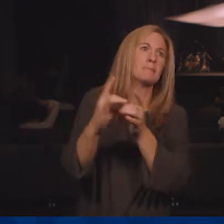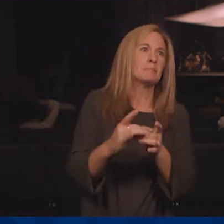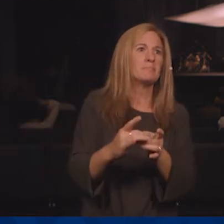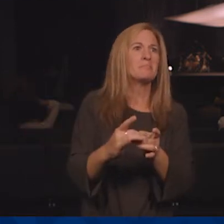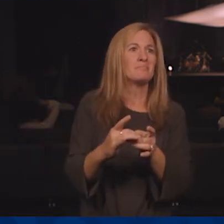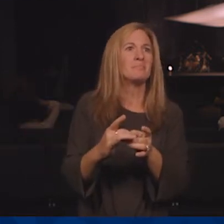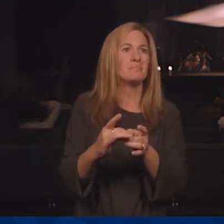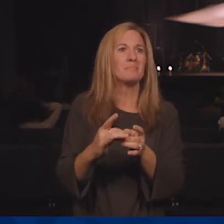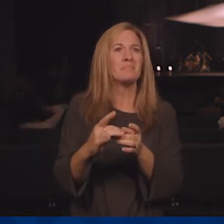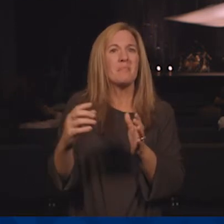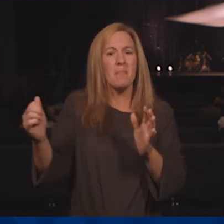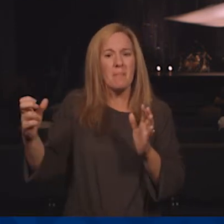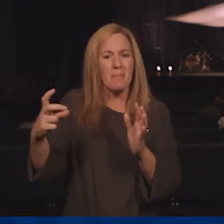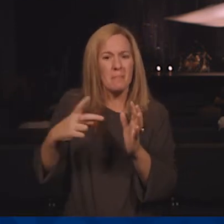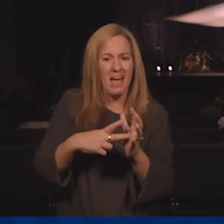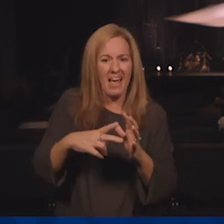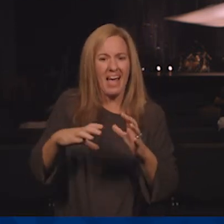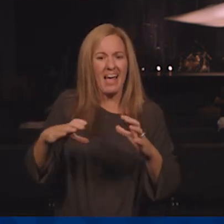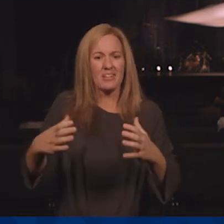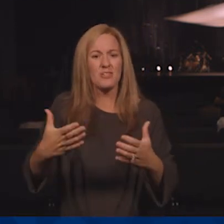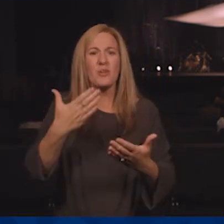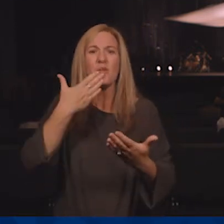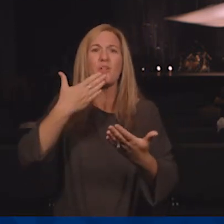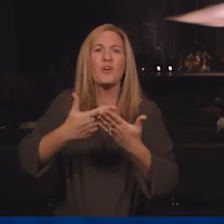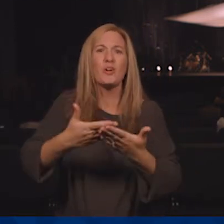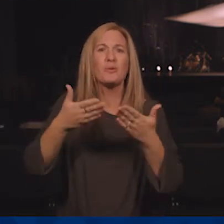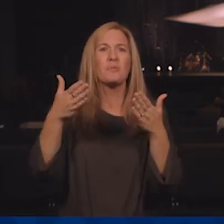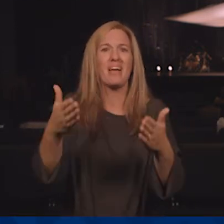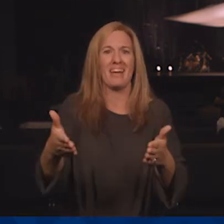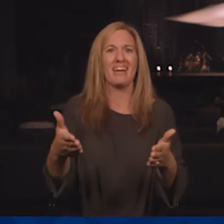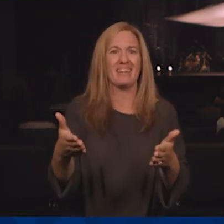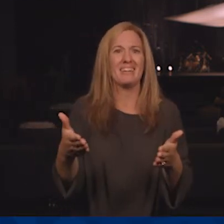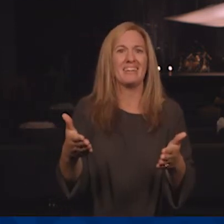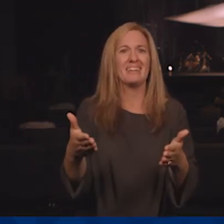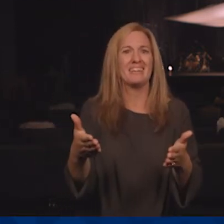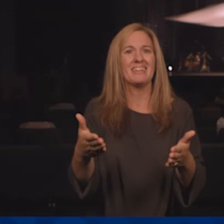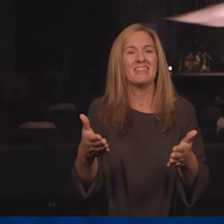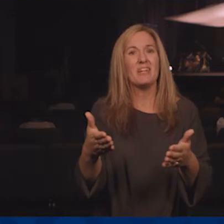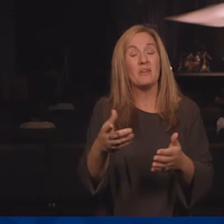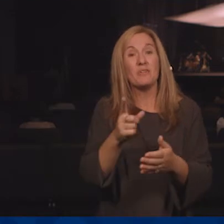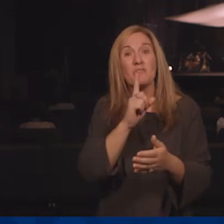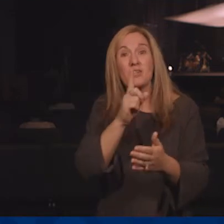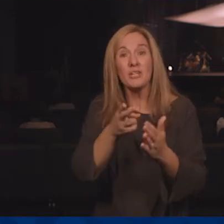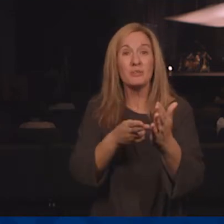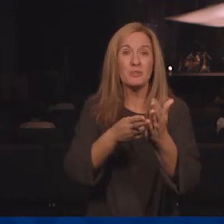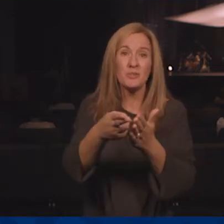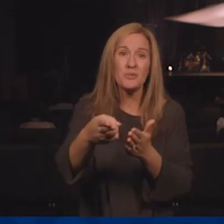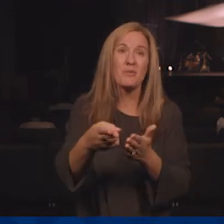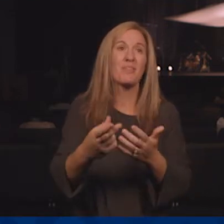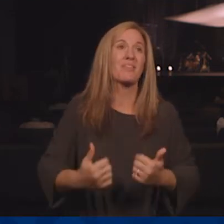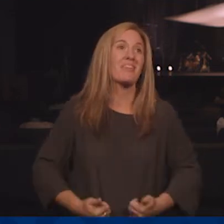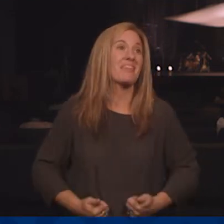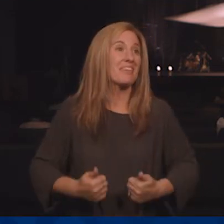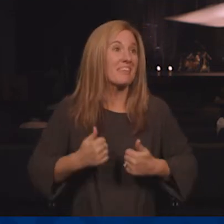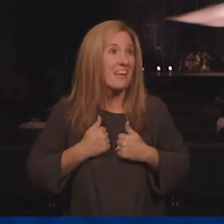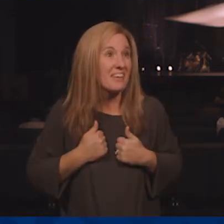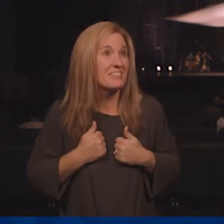And he brings them back to what is the good way, the real truth, the